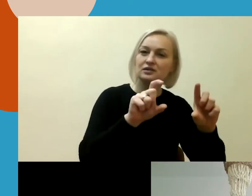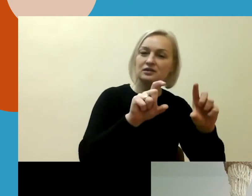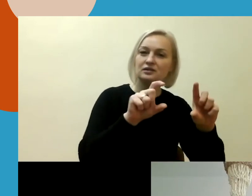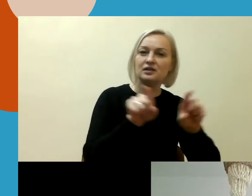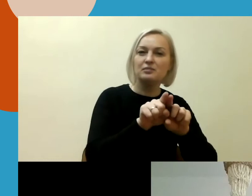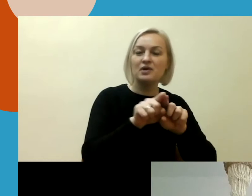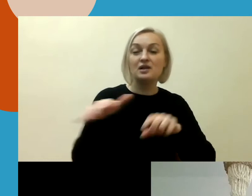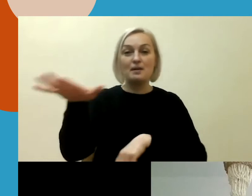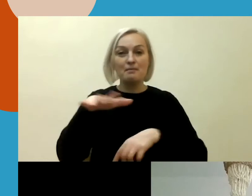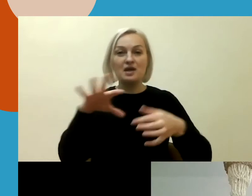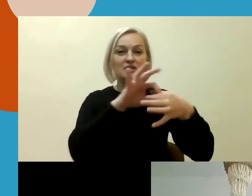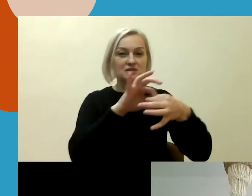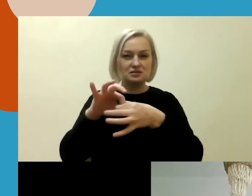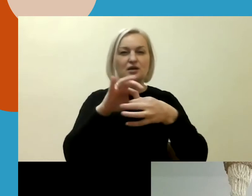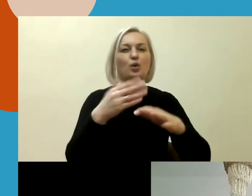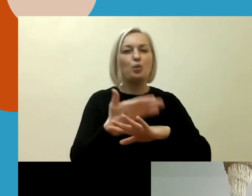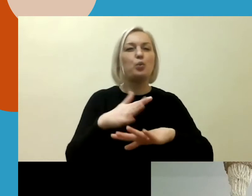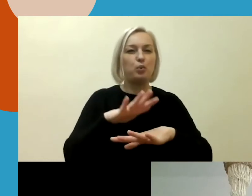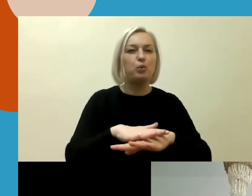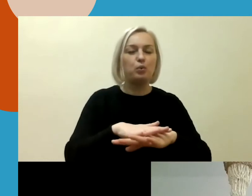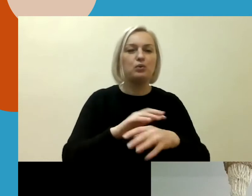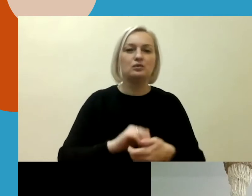a number of things to the subject.